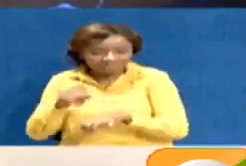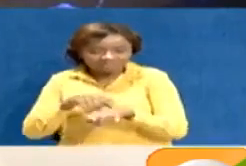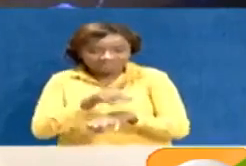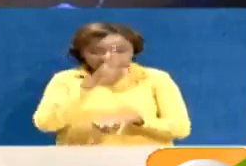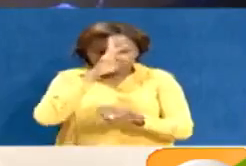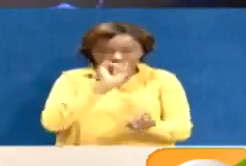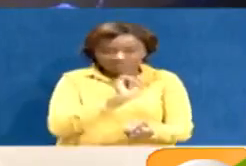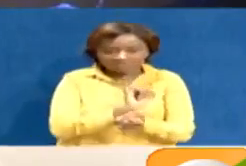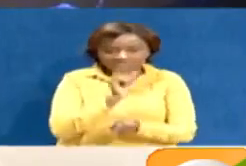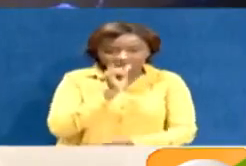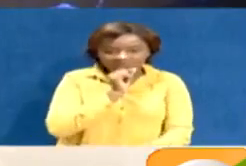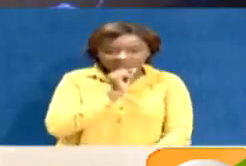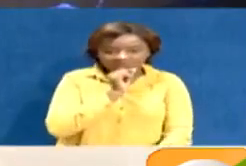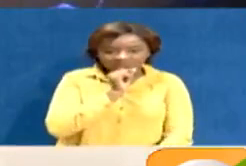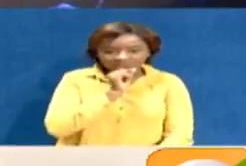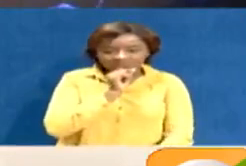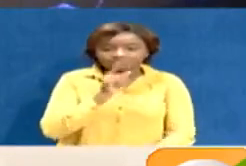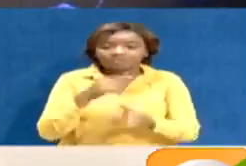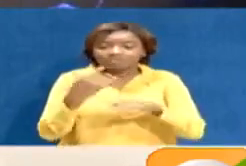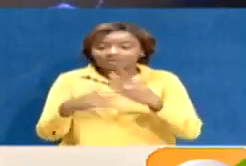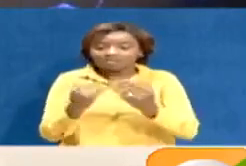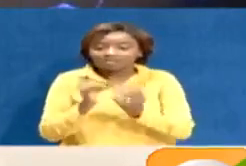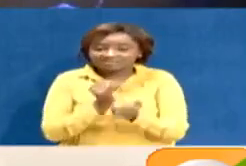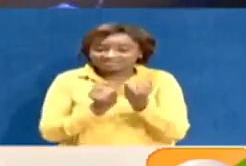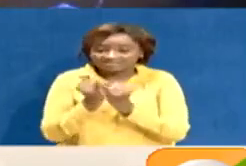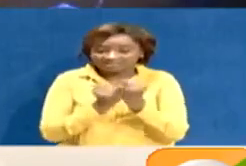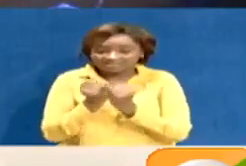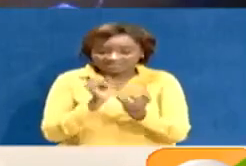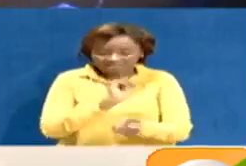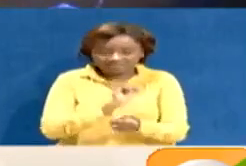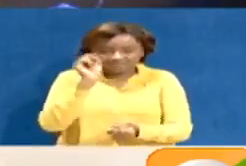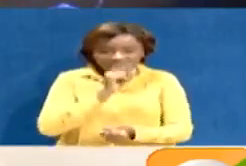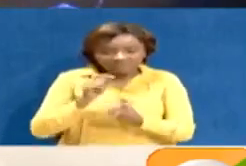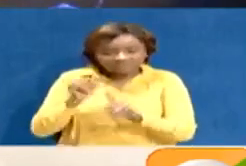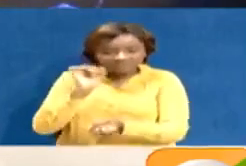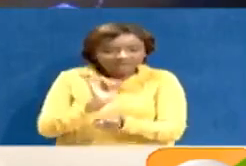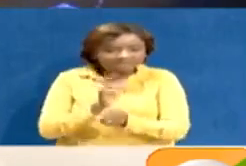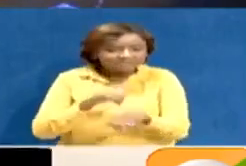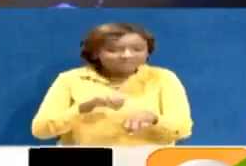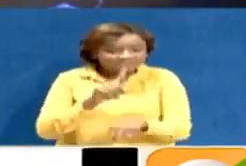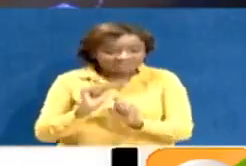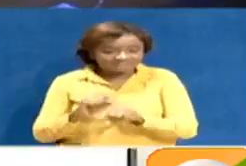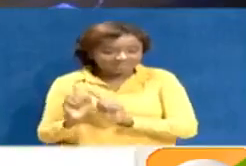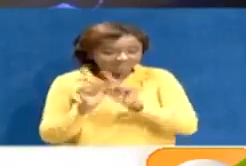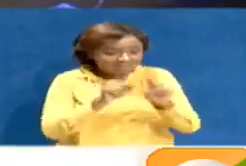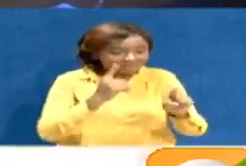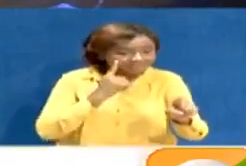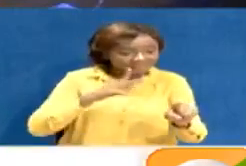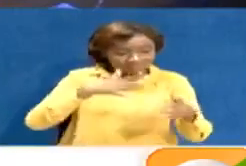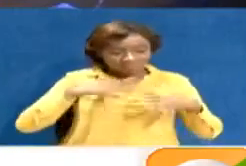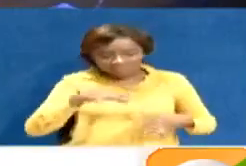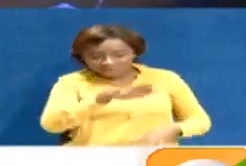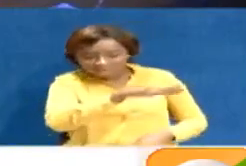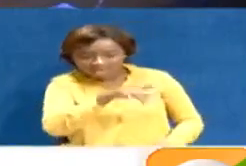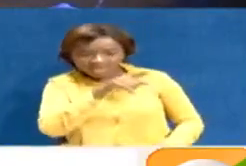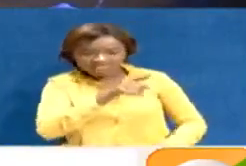they were released Saturday night. They were arrested as they covered the demolitions and eviction of residents from Bondoni area